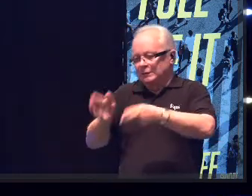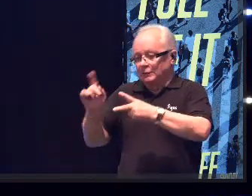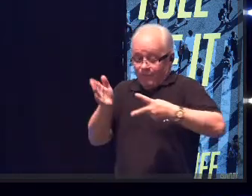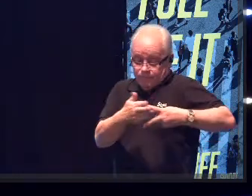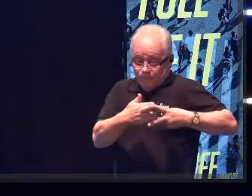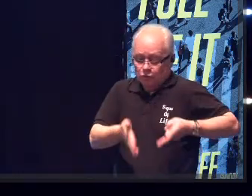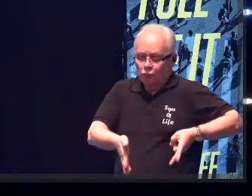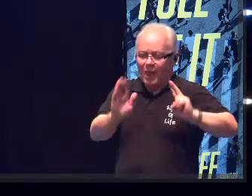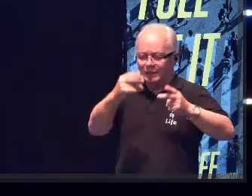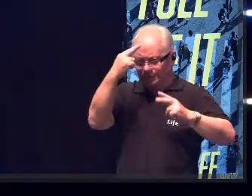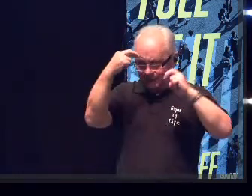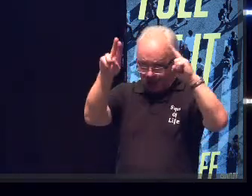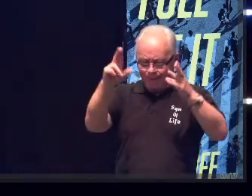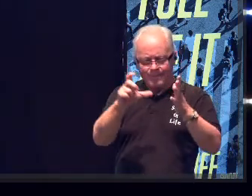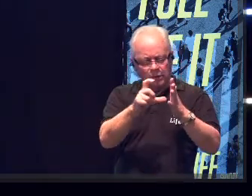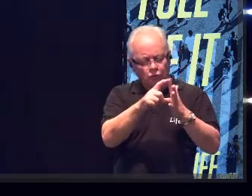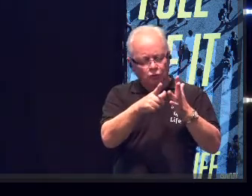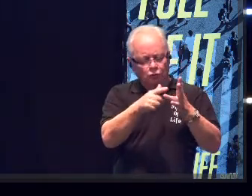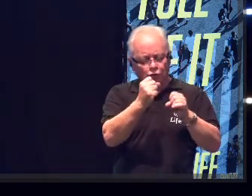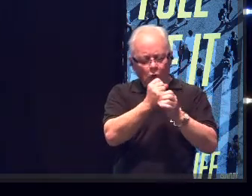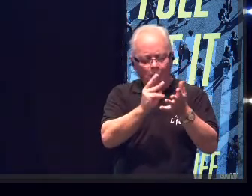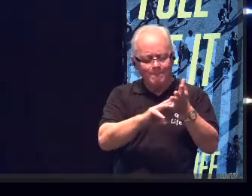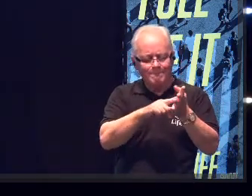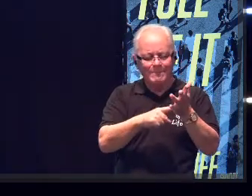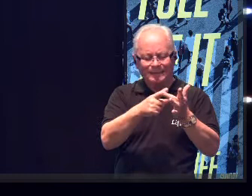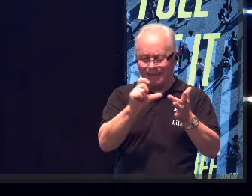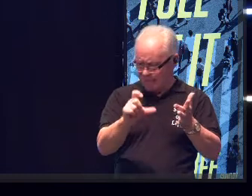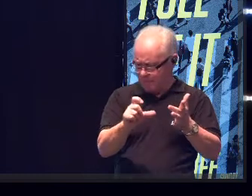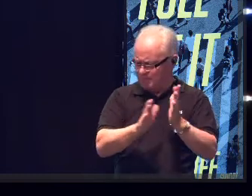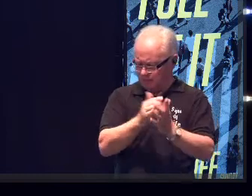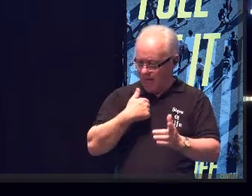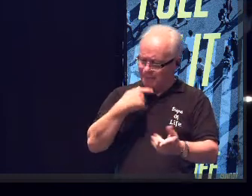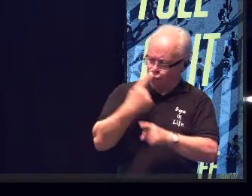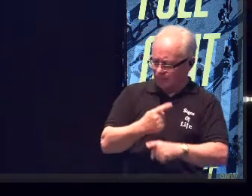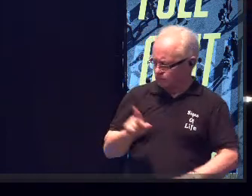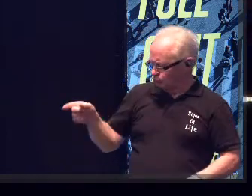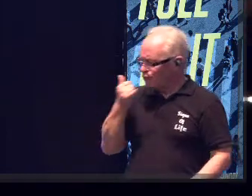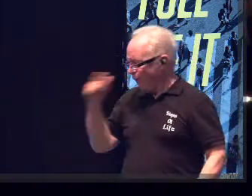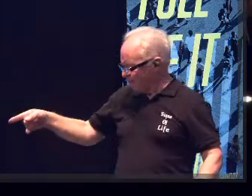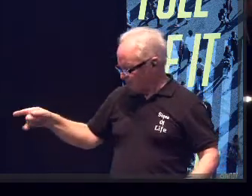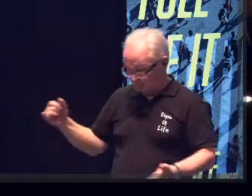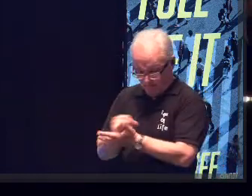this. Call it dogmatic. It's, I'm right, you're wrong, you're a dirty sinner, you're going to hell.